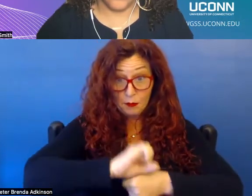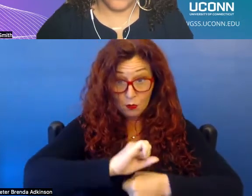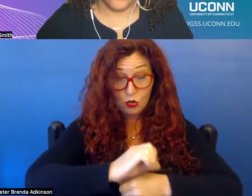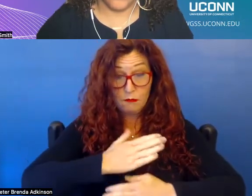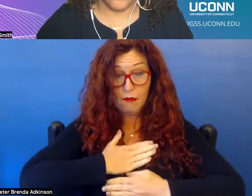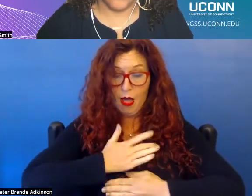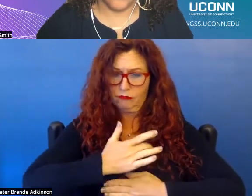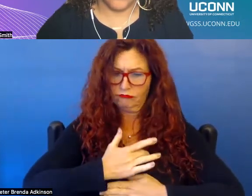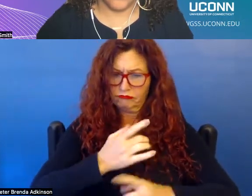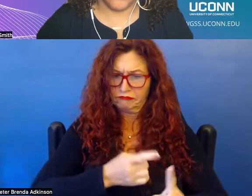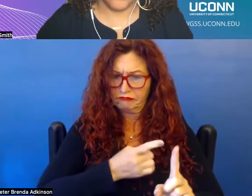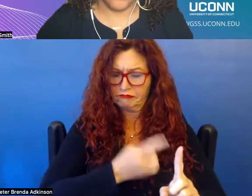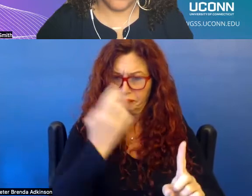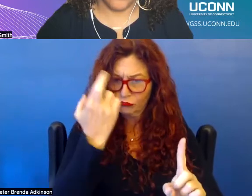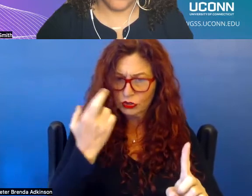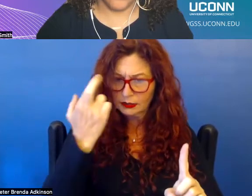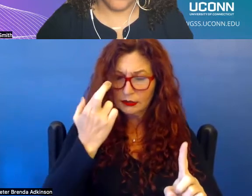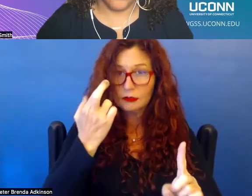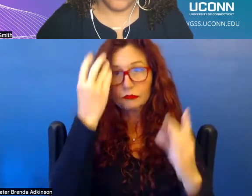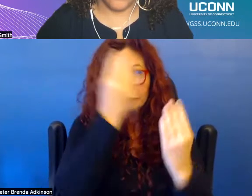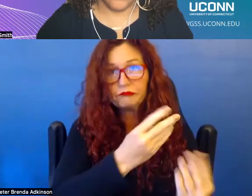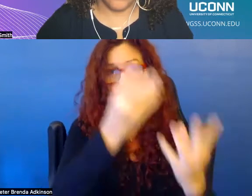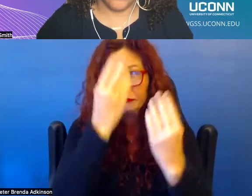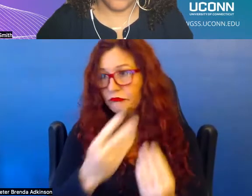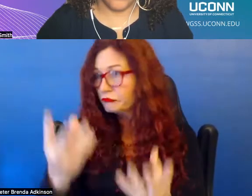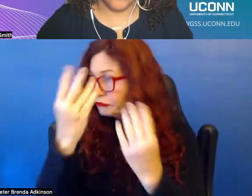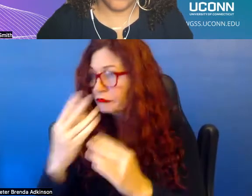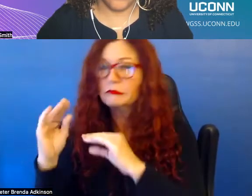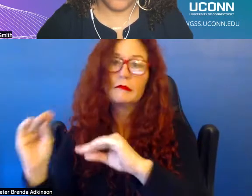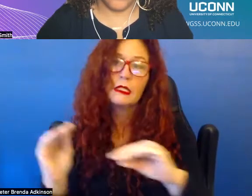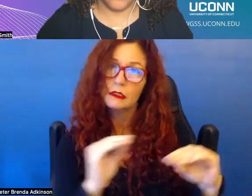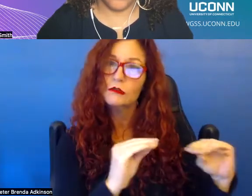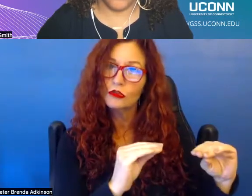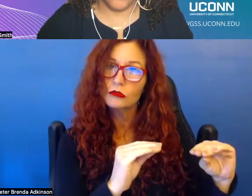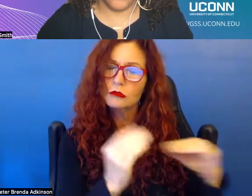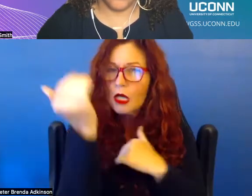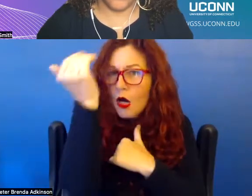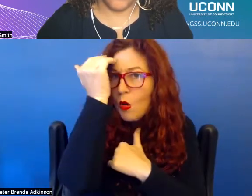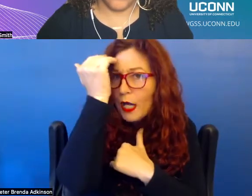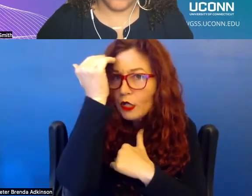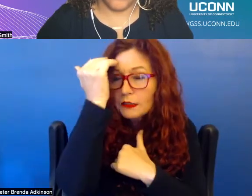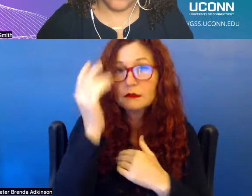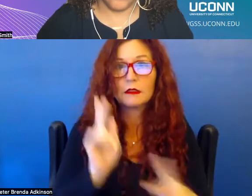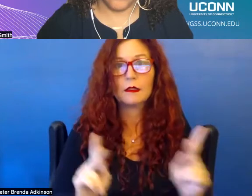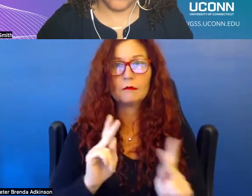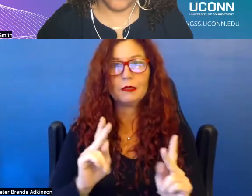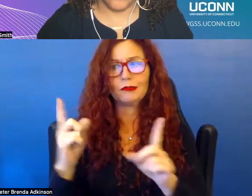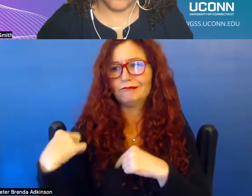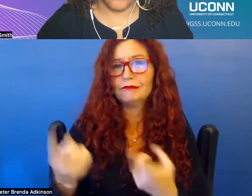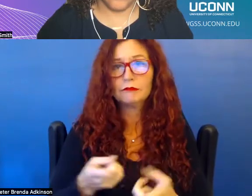to break silences. One of the things I didn't share in the opening question was